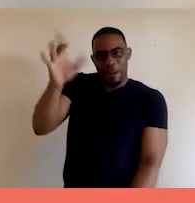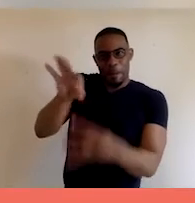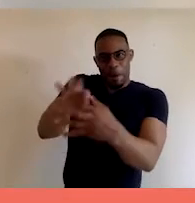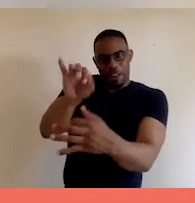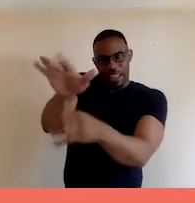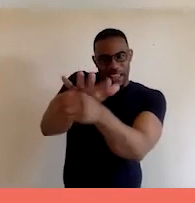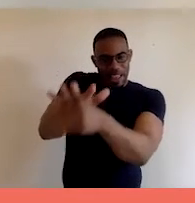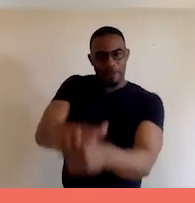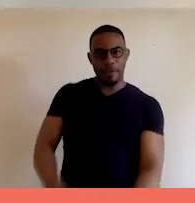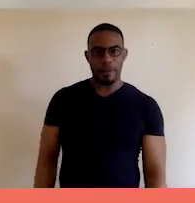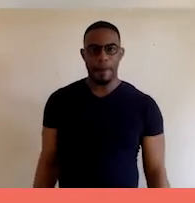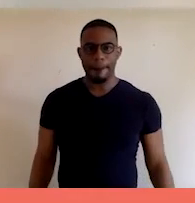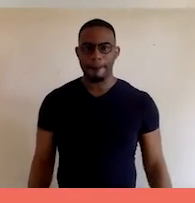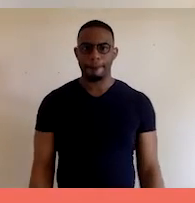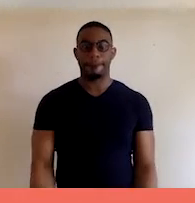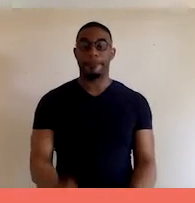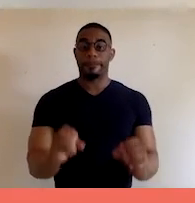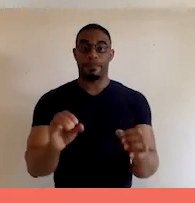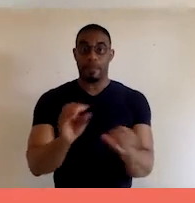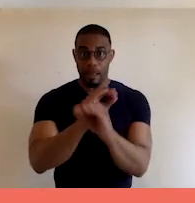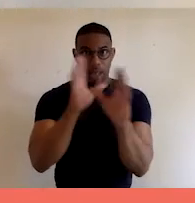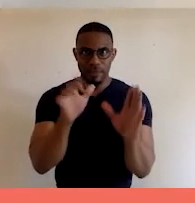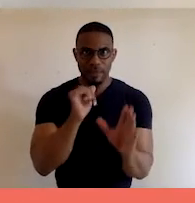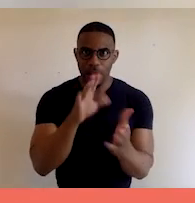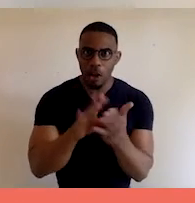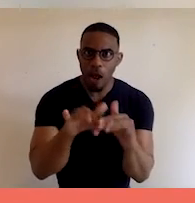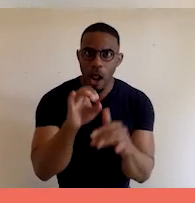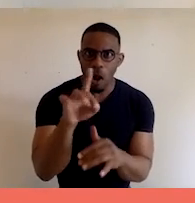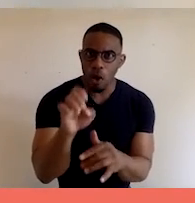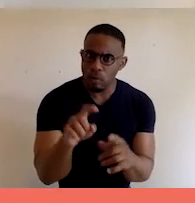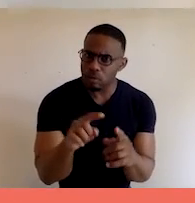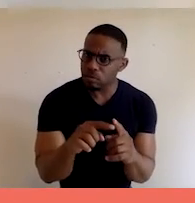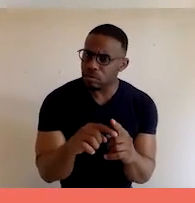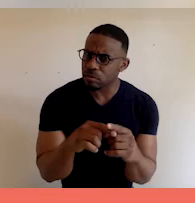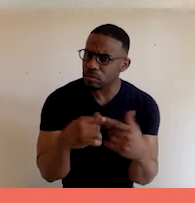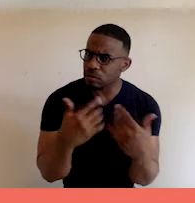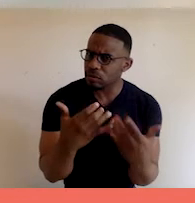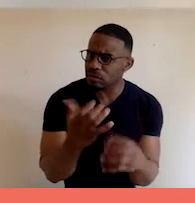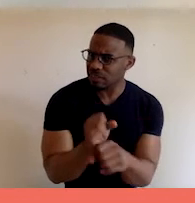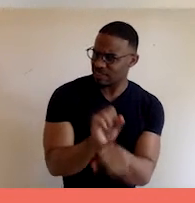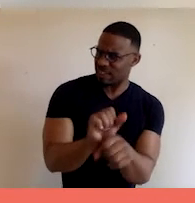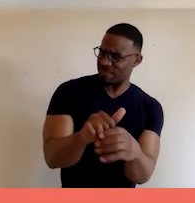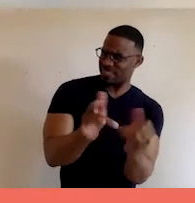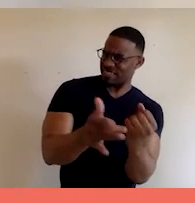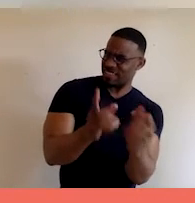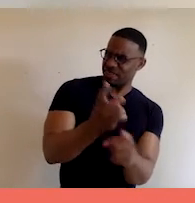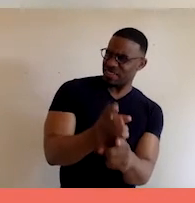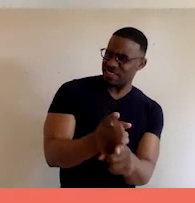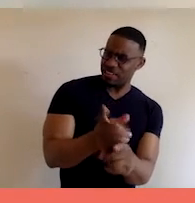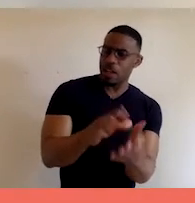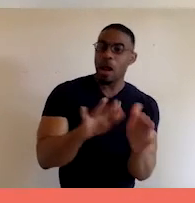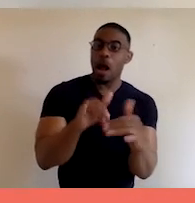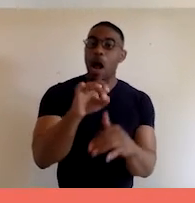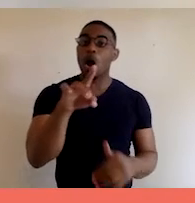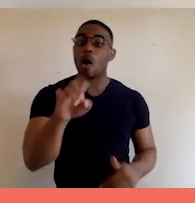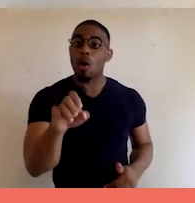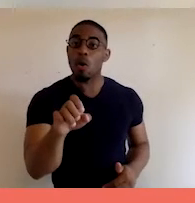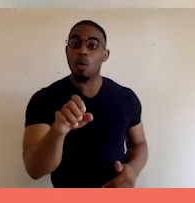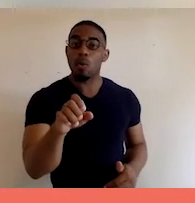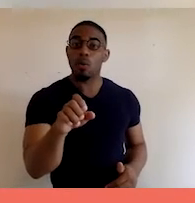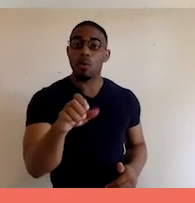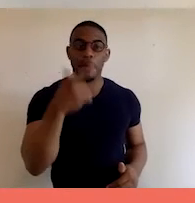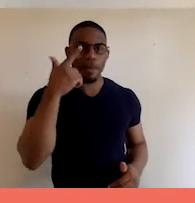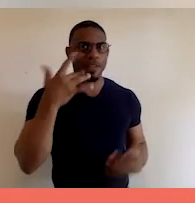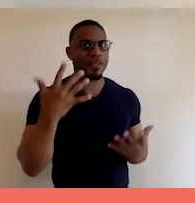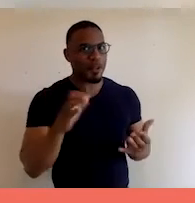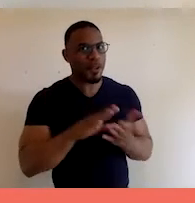in that category. And so obviously he's not learning how to code to, you know, get a job in tech. He's learning how to code